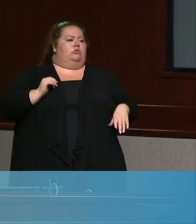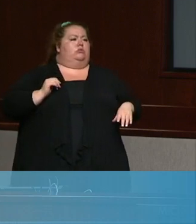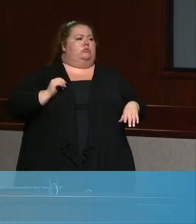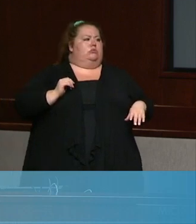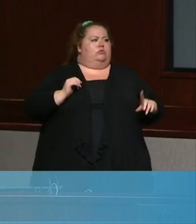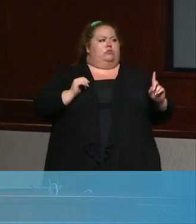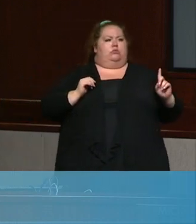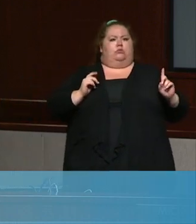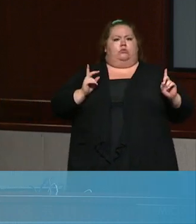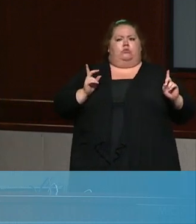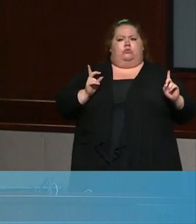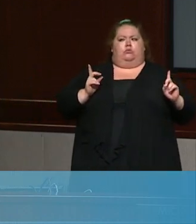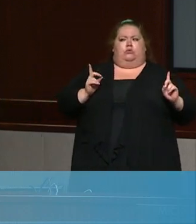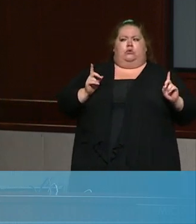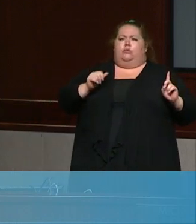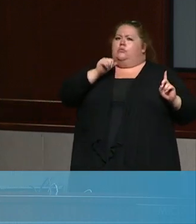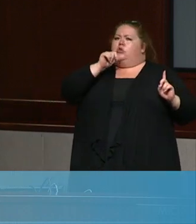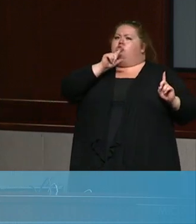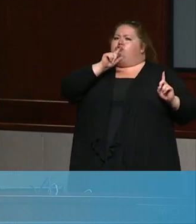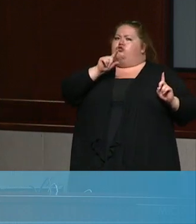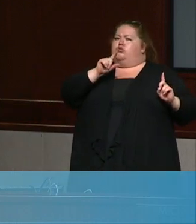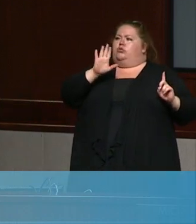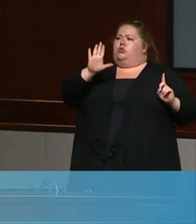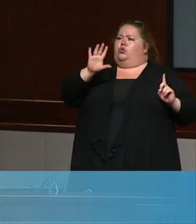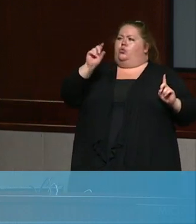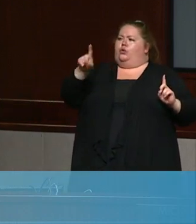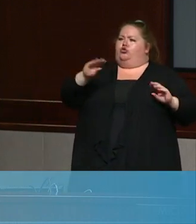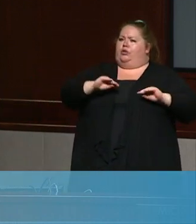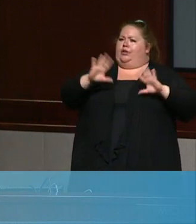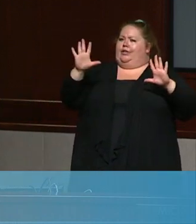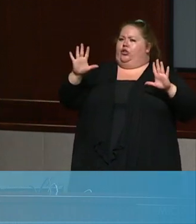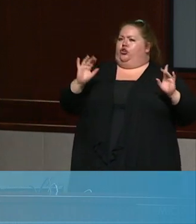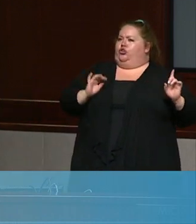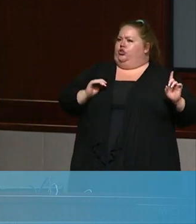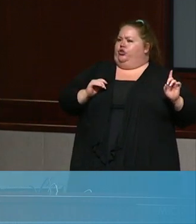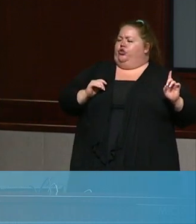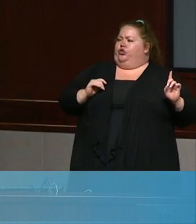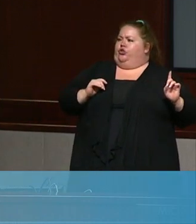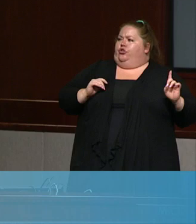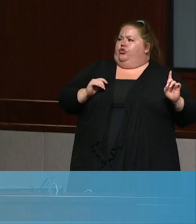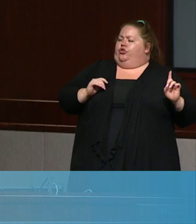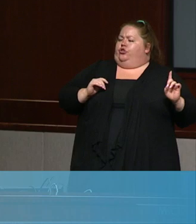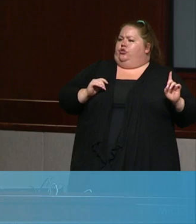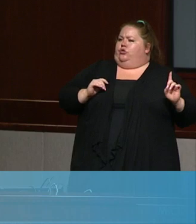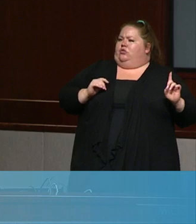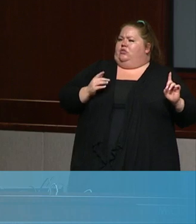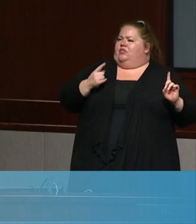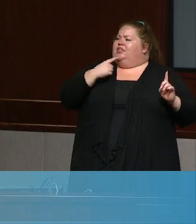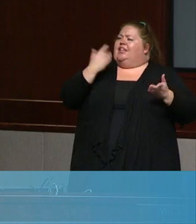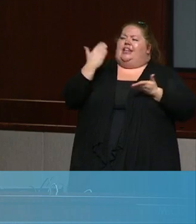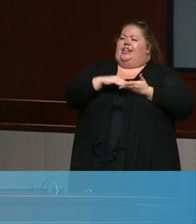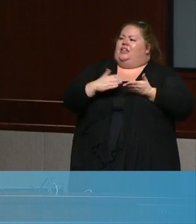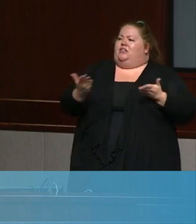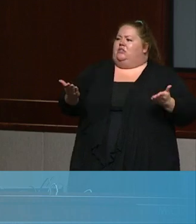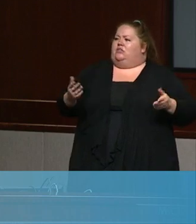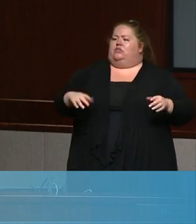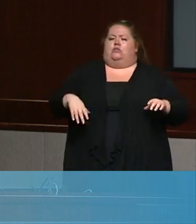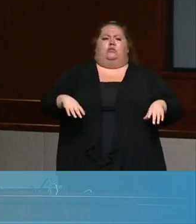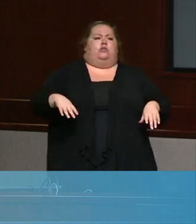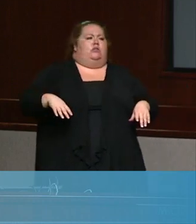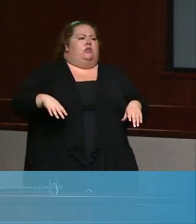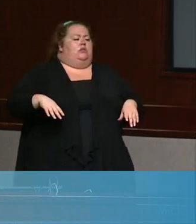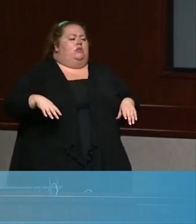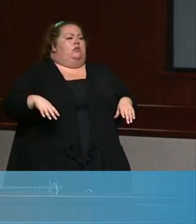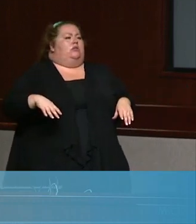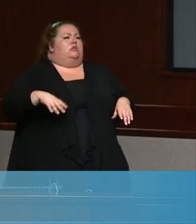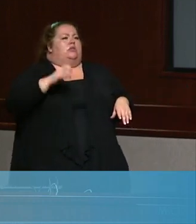So, Aaron, I'm not sure I understood that correctly. Can you say that again? Sorry. Let me just ask you to